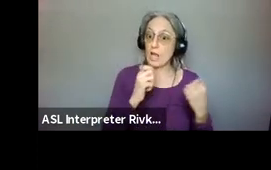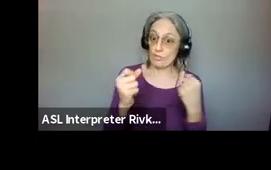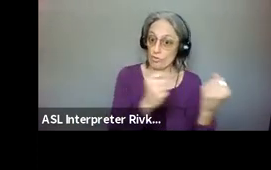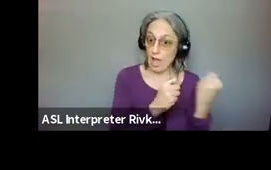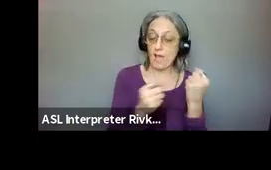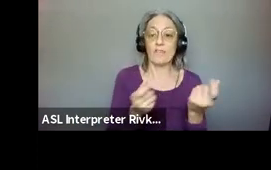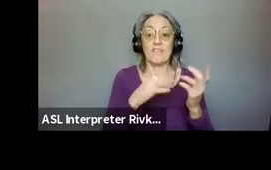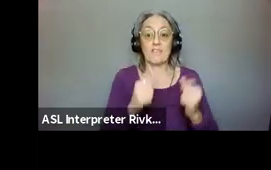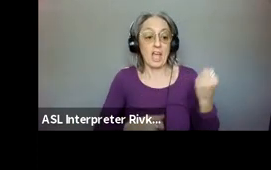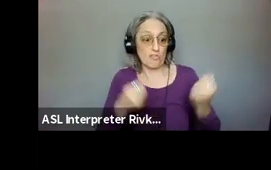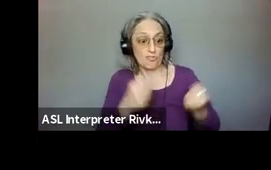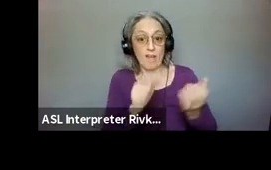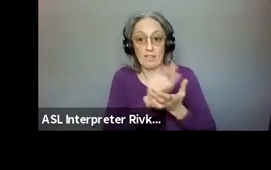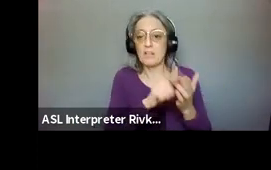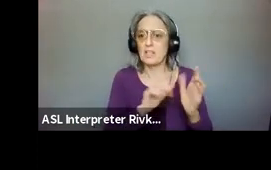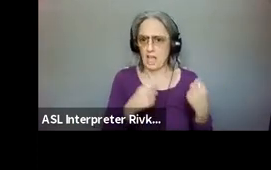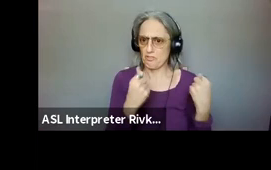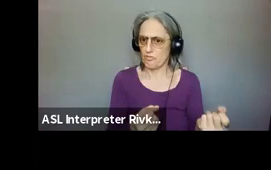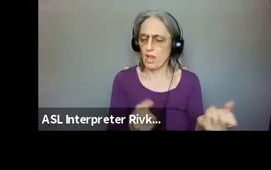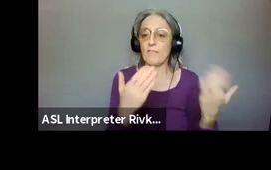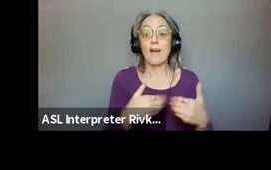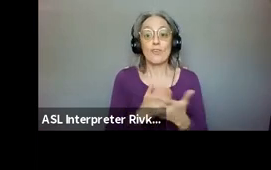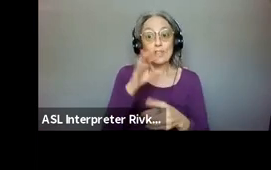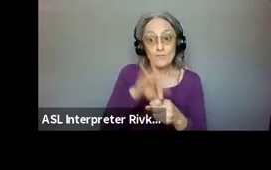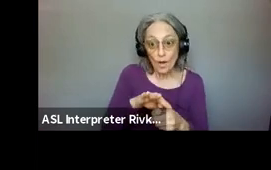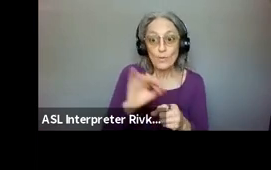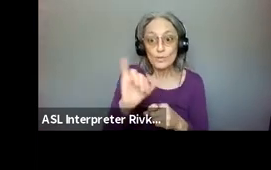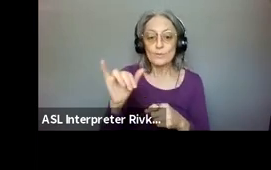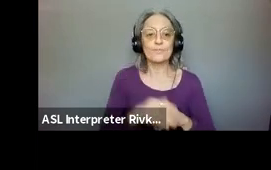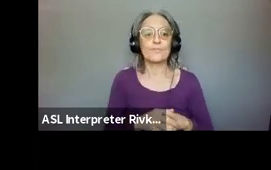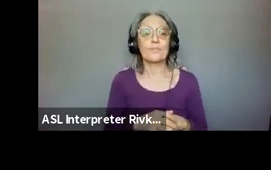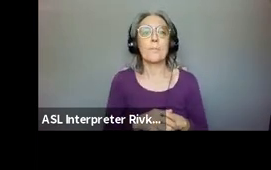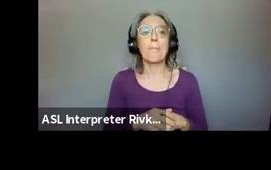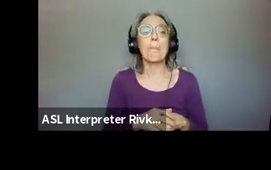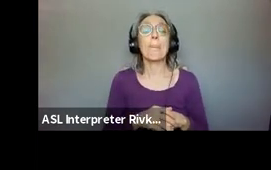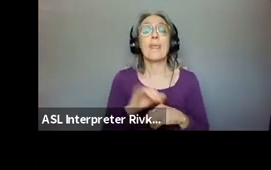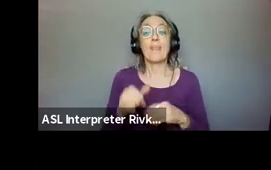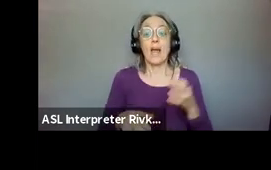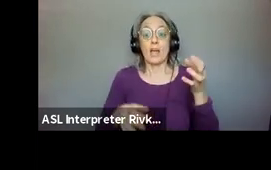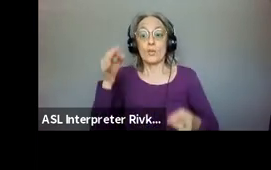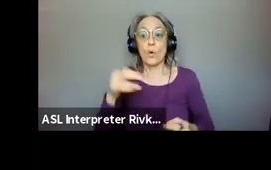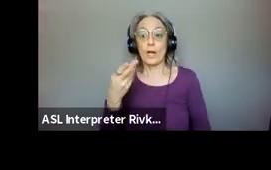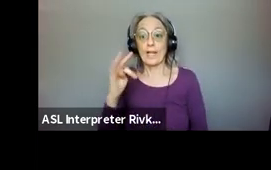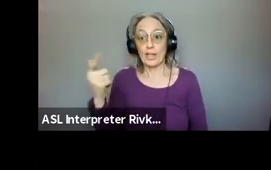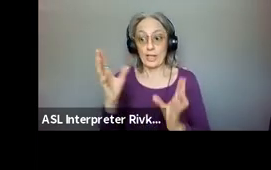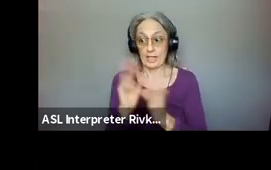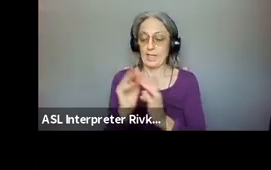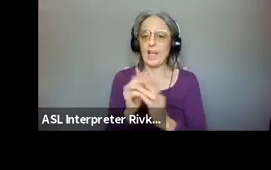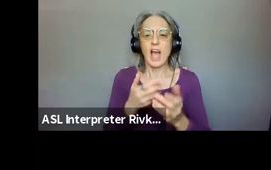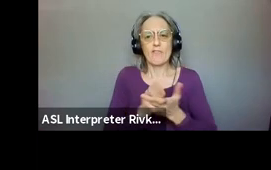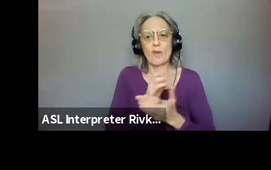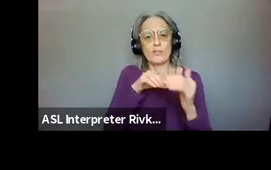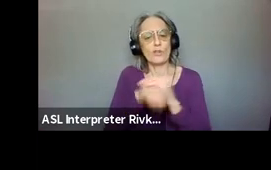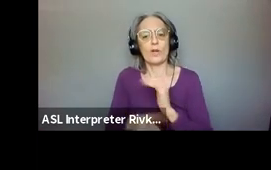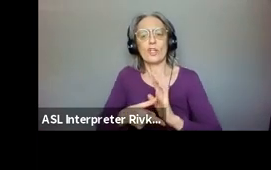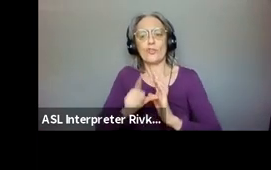vehicle. They have a right to vote. In terms of the actual hearings themselves, they have a right to a review hearing. You can